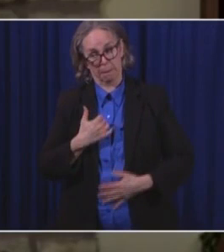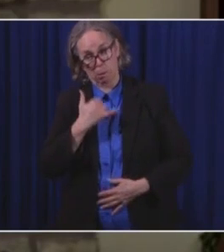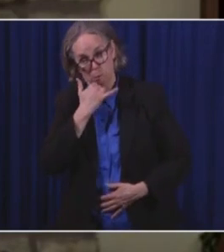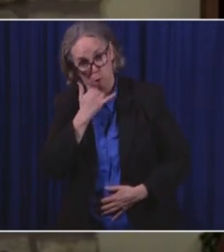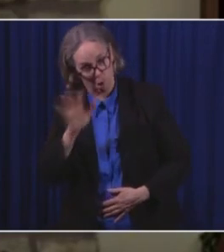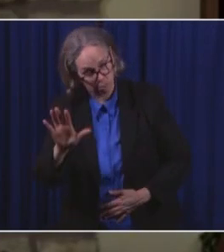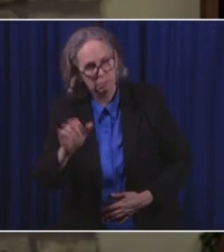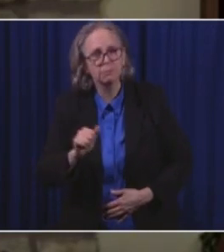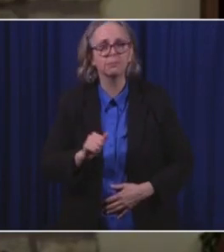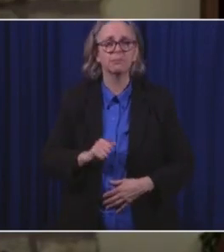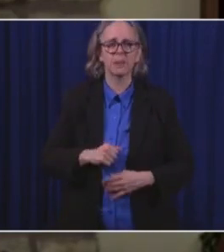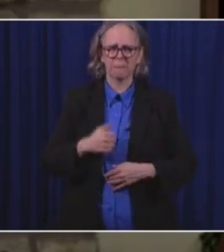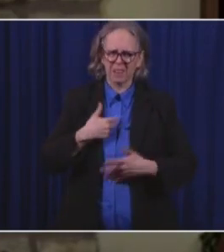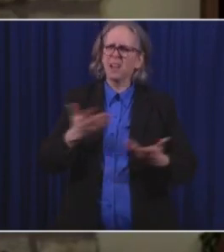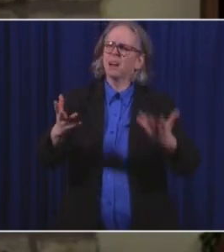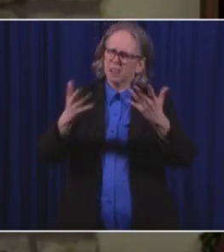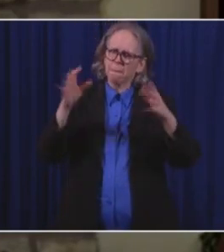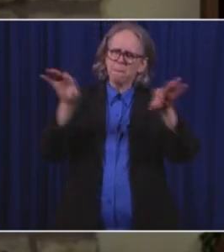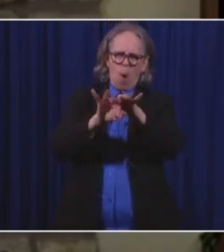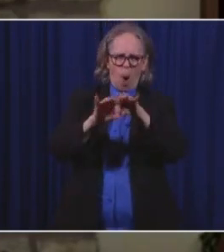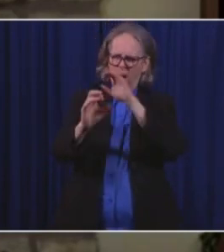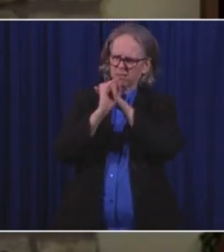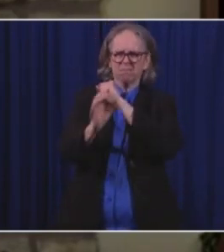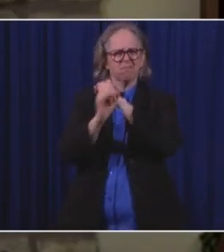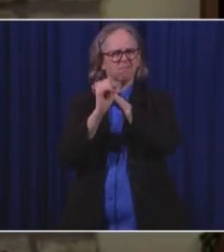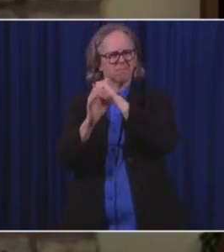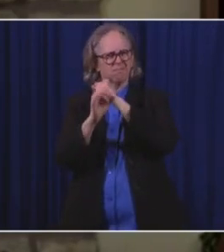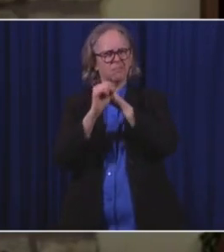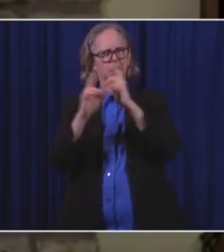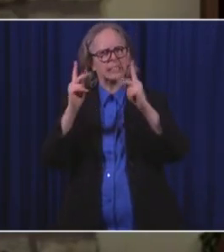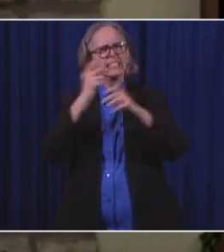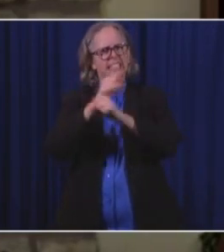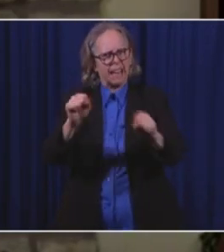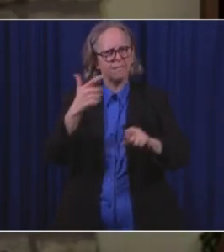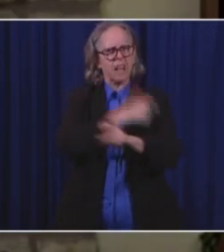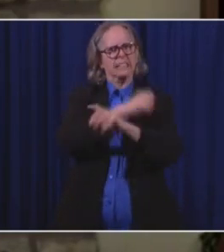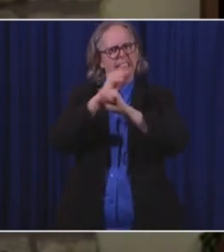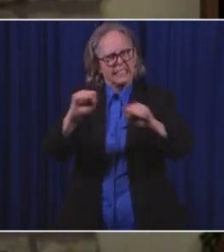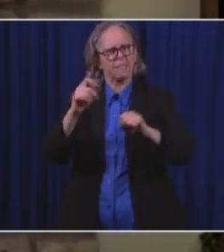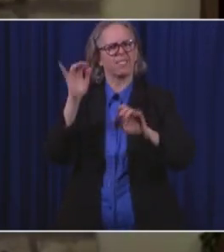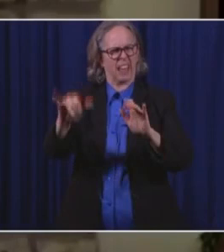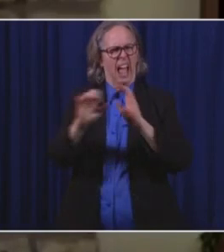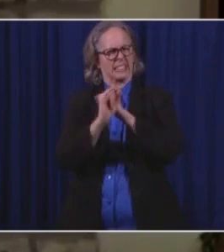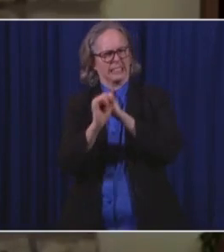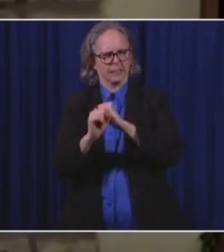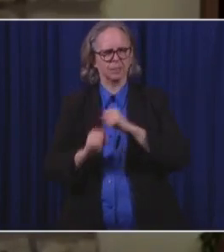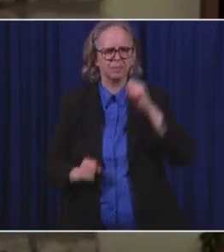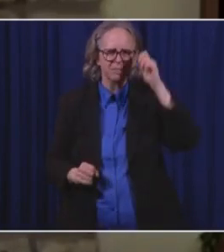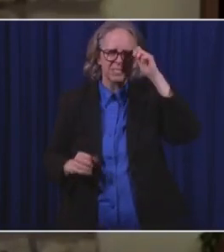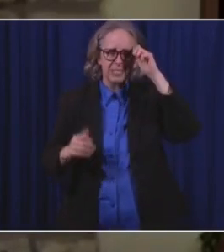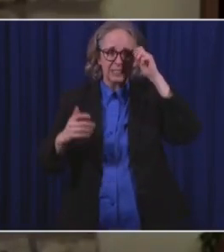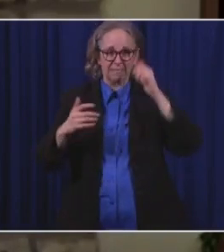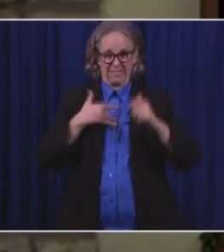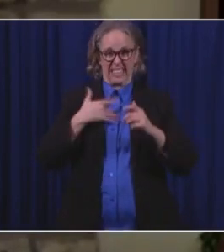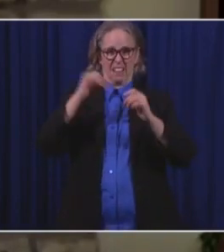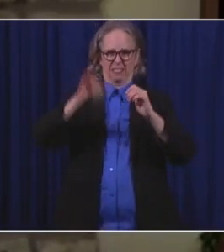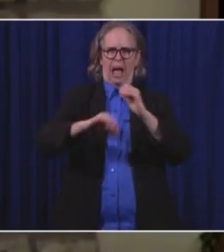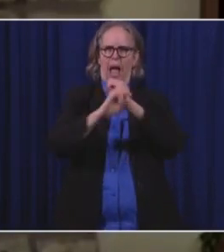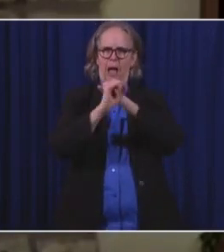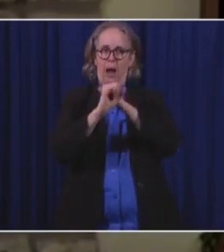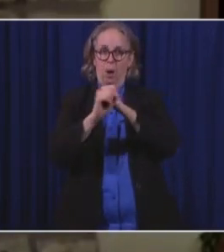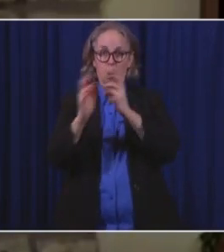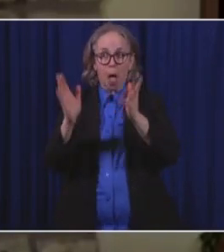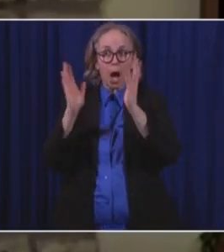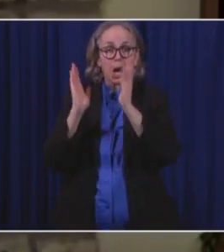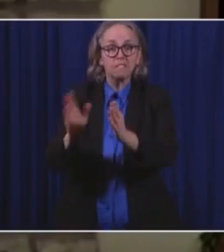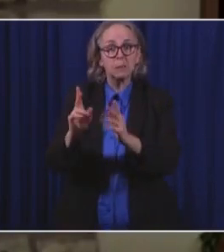to do this in Ohio, I think people will be more influenced, frankly, by what they're reading in the media, by what